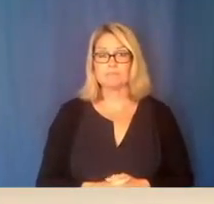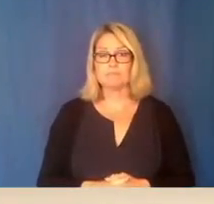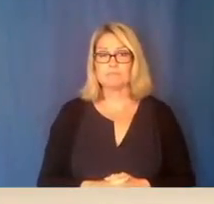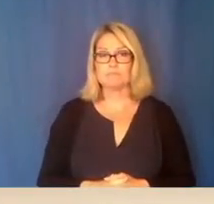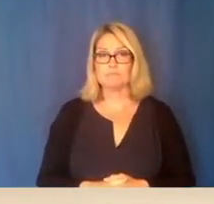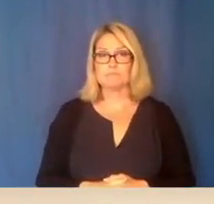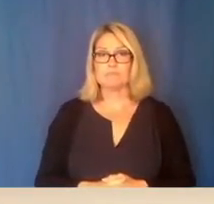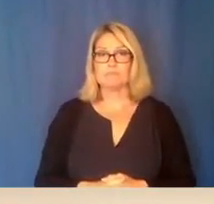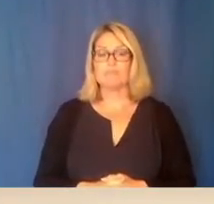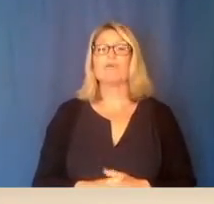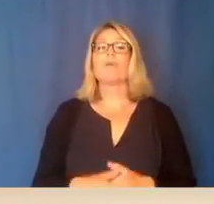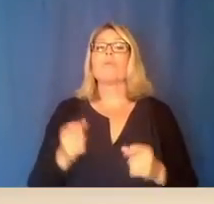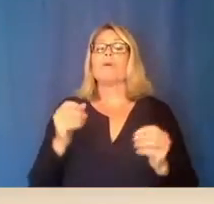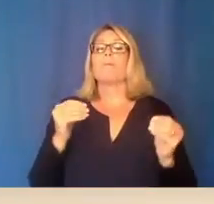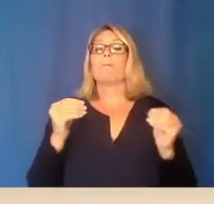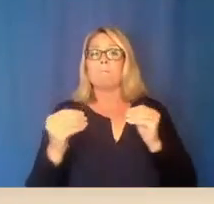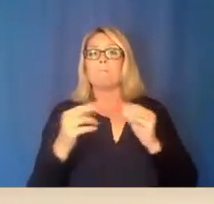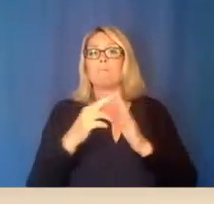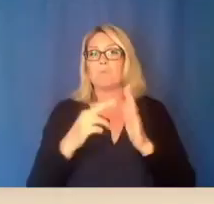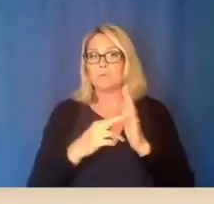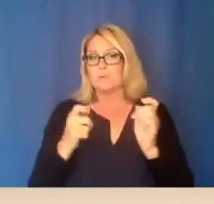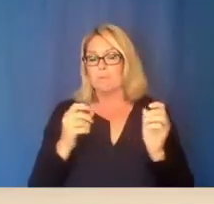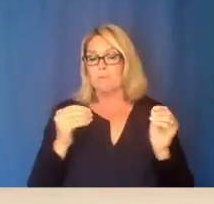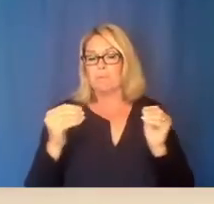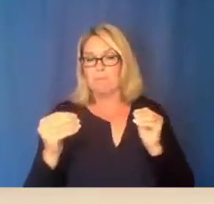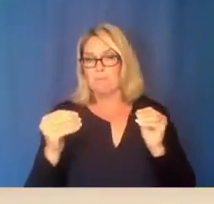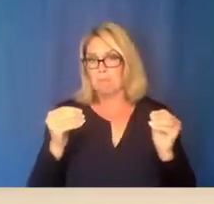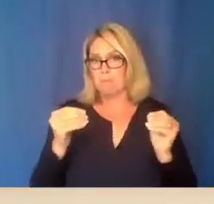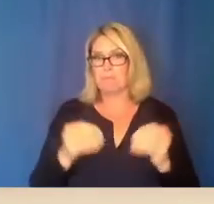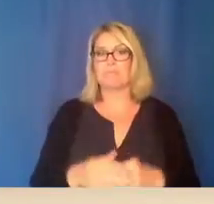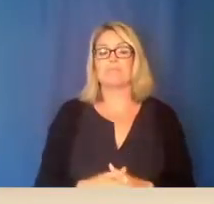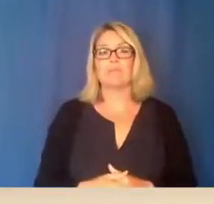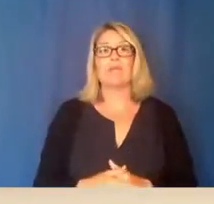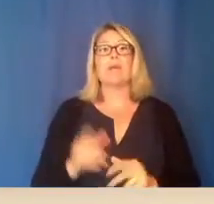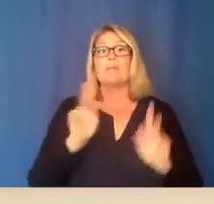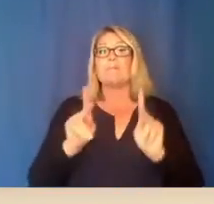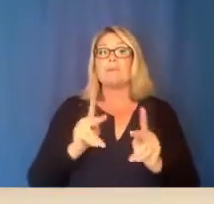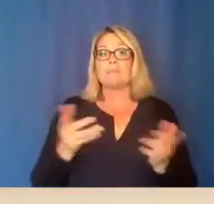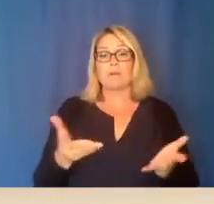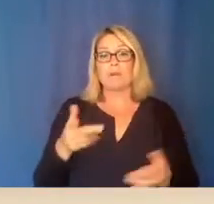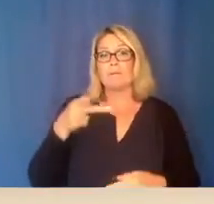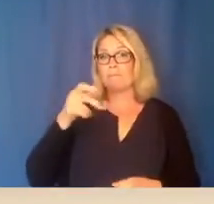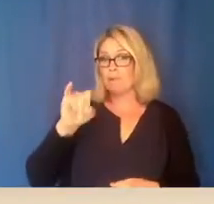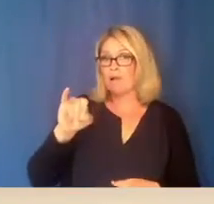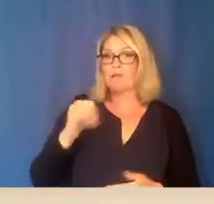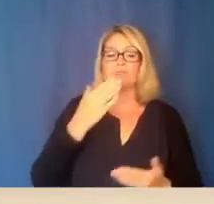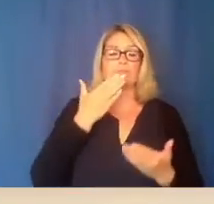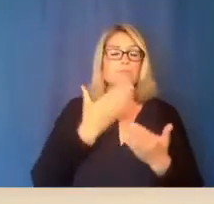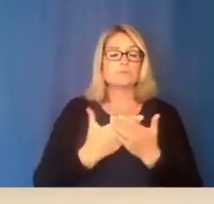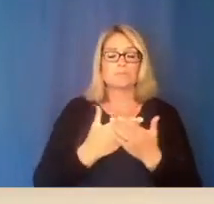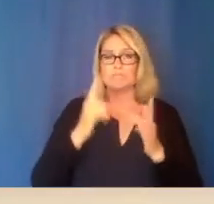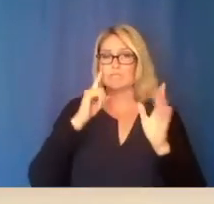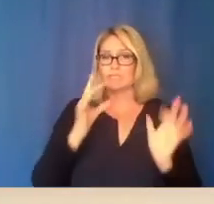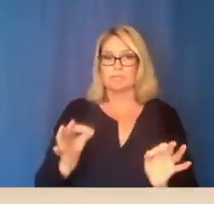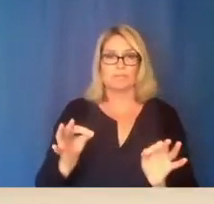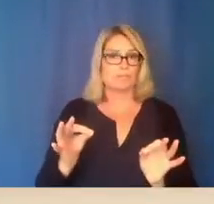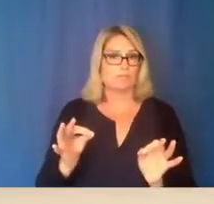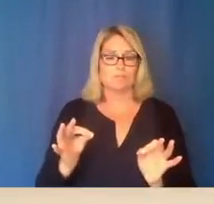away, but island residents have made really good decisions all the way along,